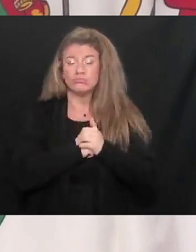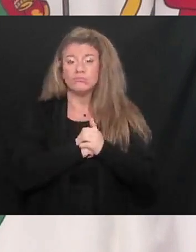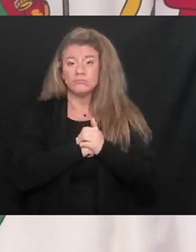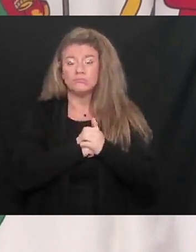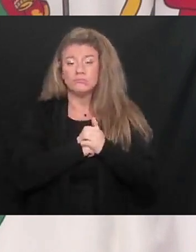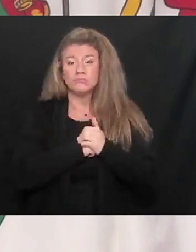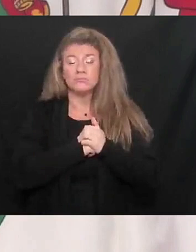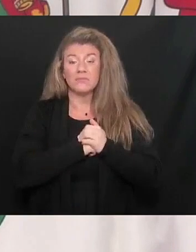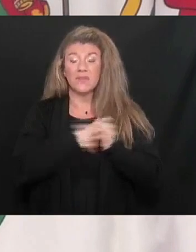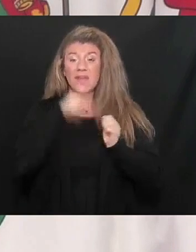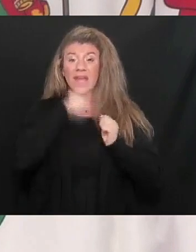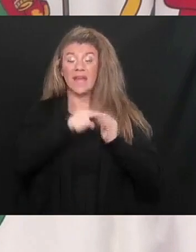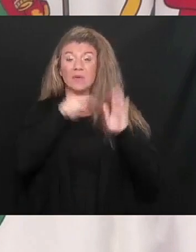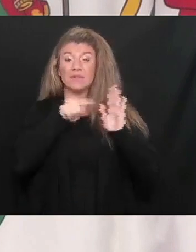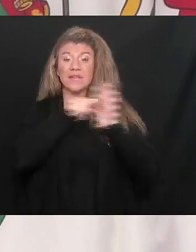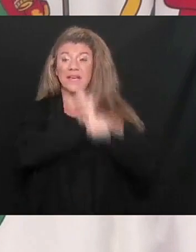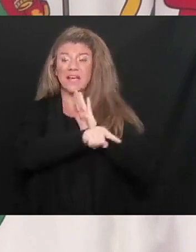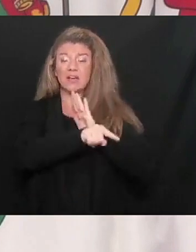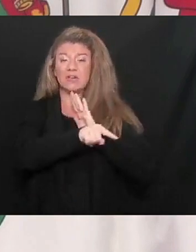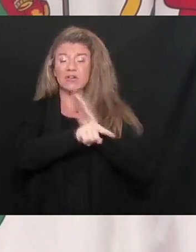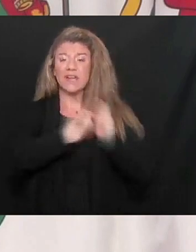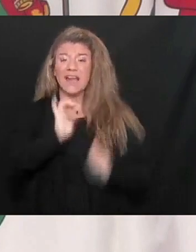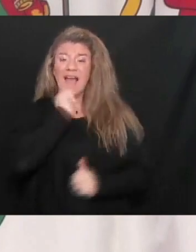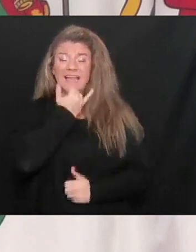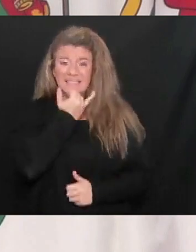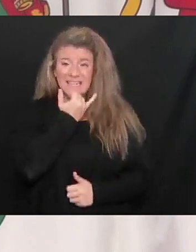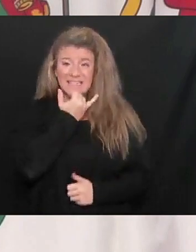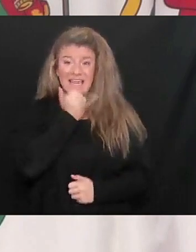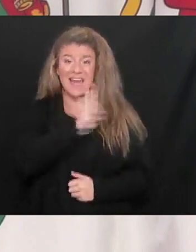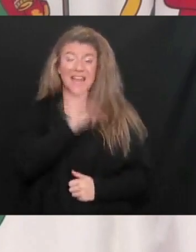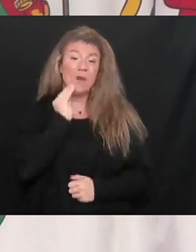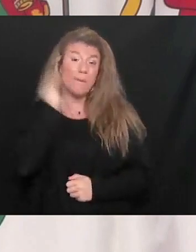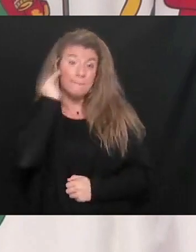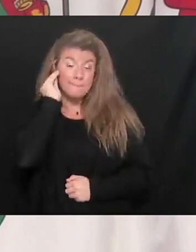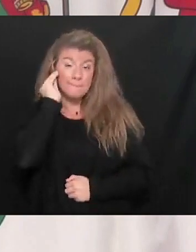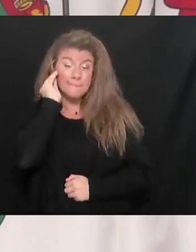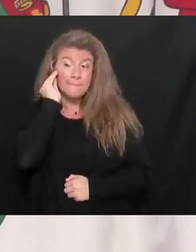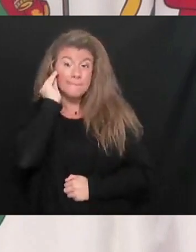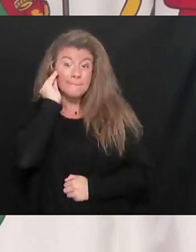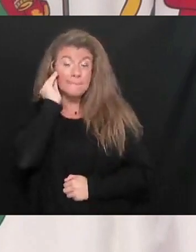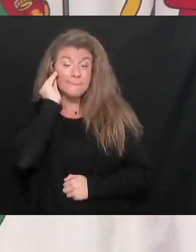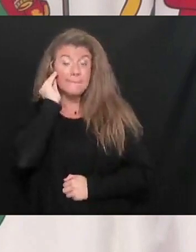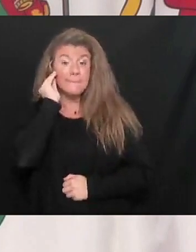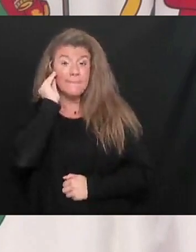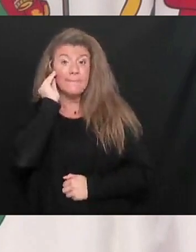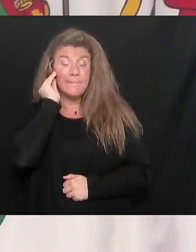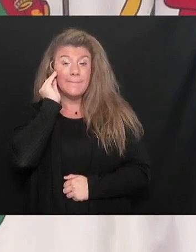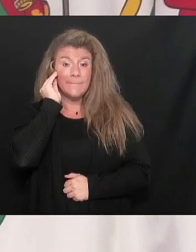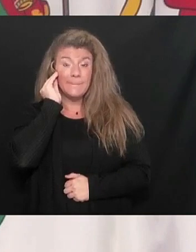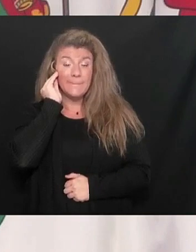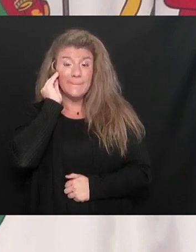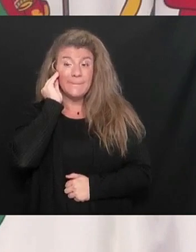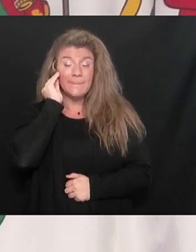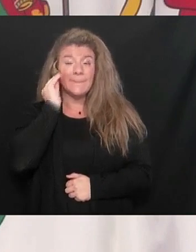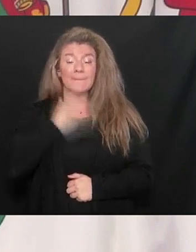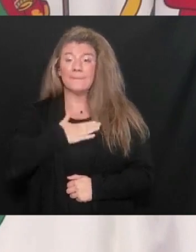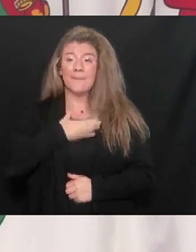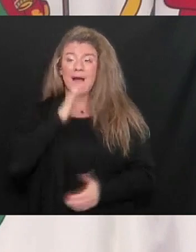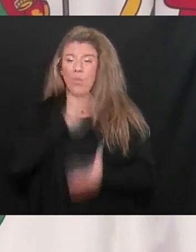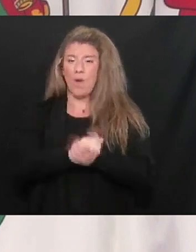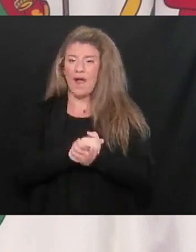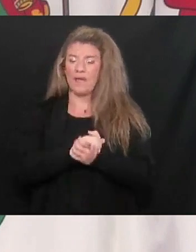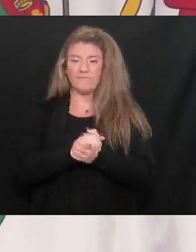He was killed in an accident, I think, at his home. And Kathy and I send